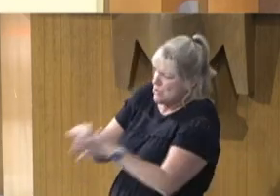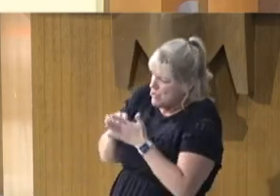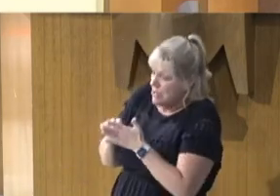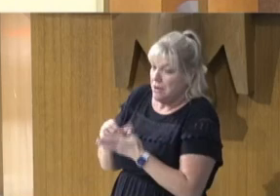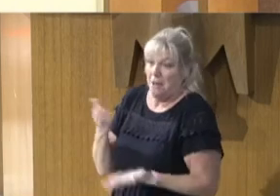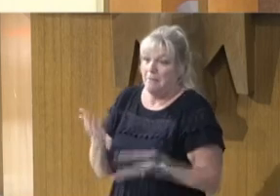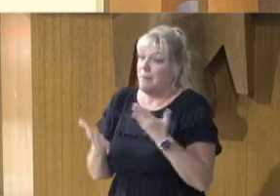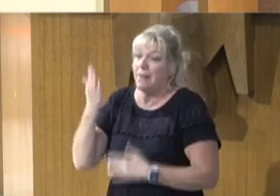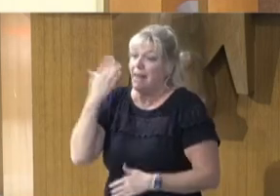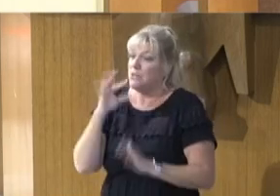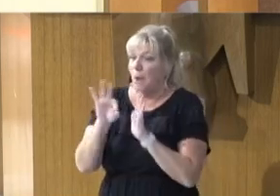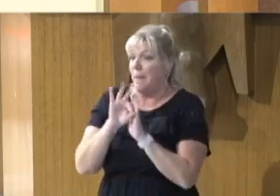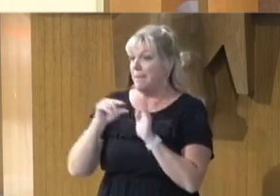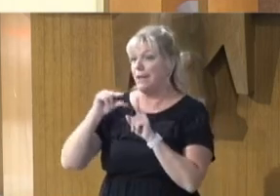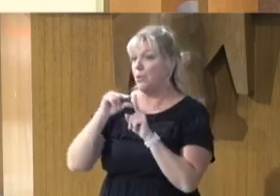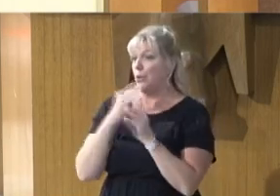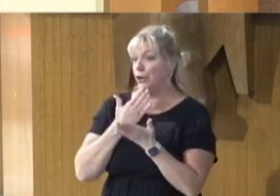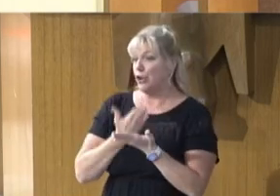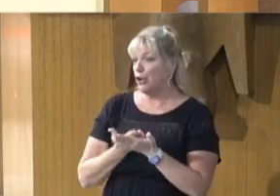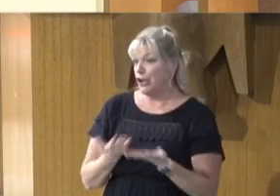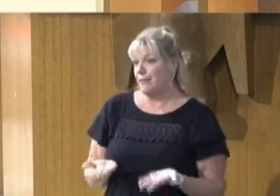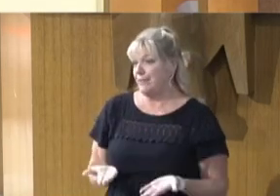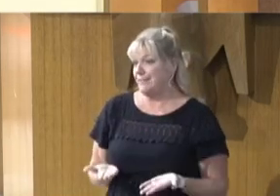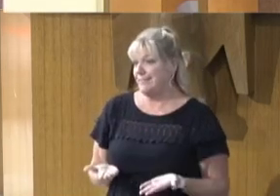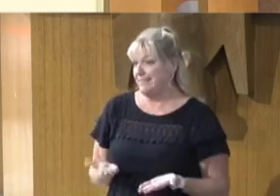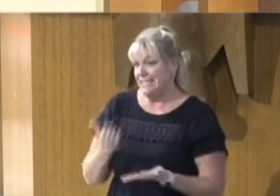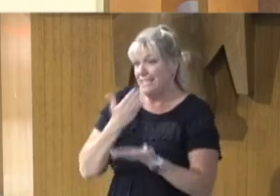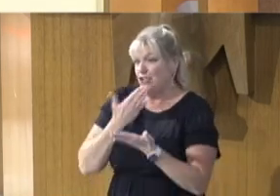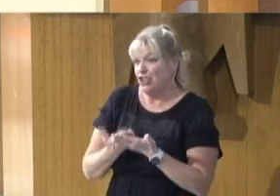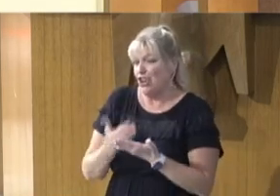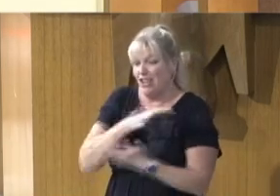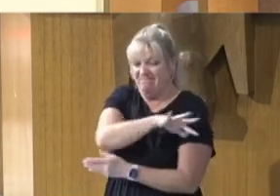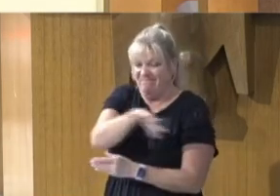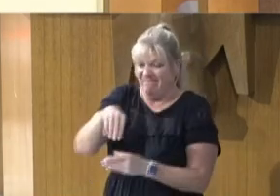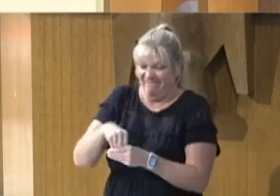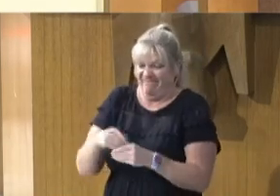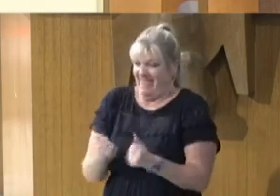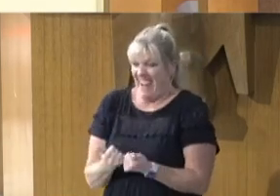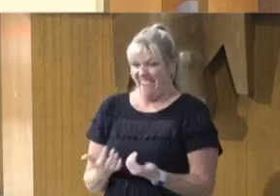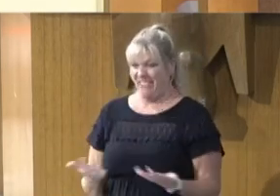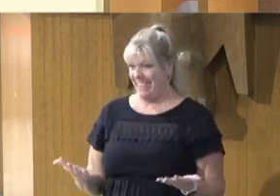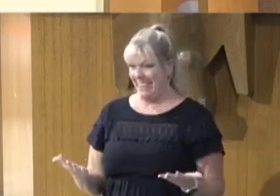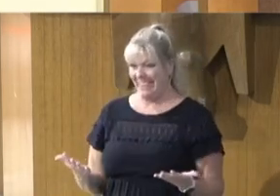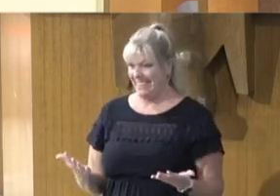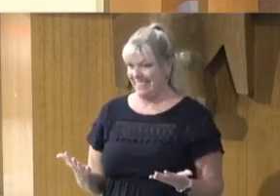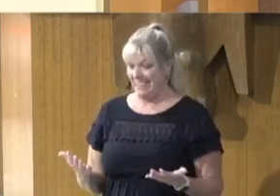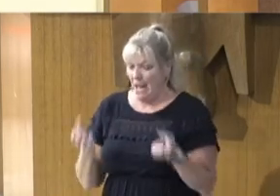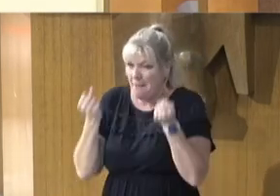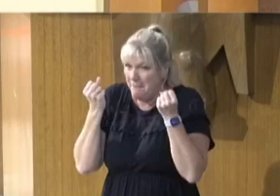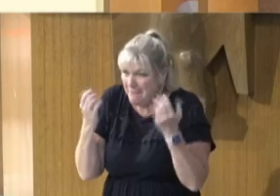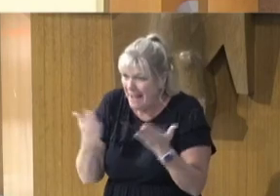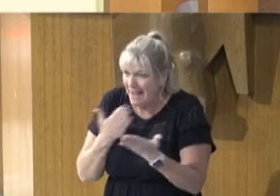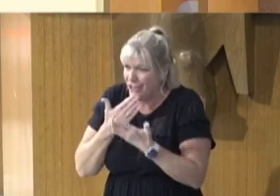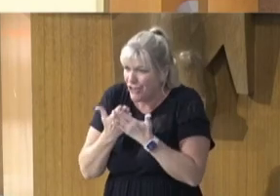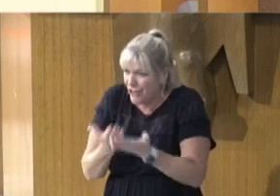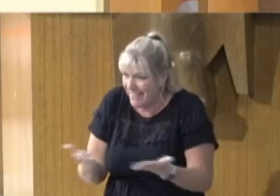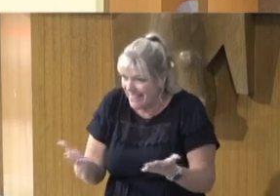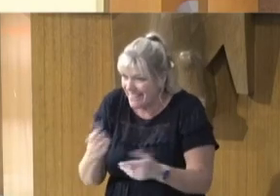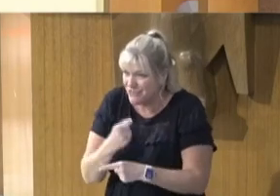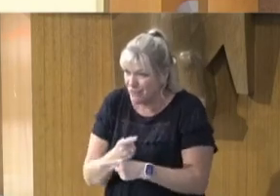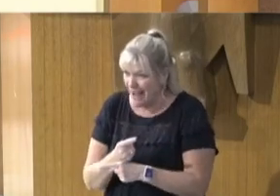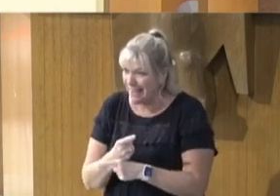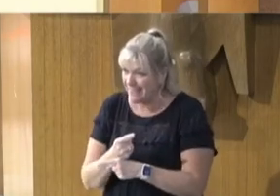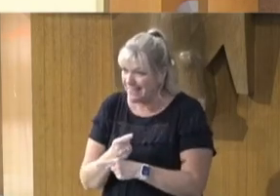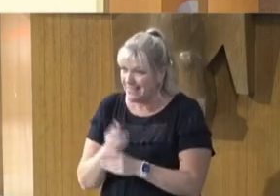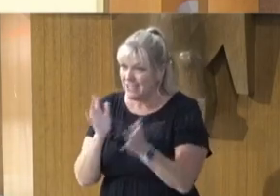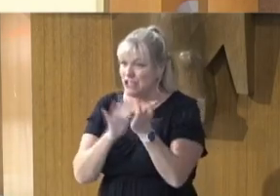printers and the scholars agreed to simply label him as good. He does many good things in Jesus'